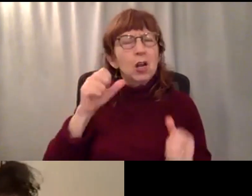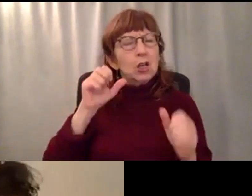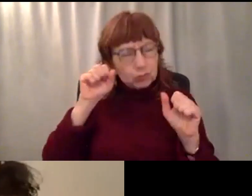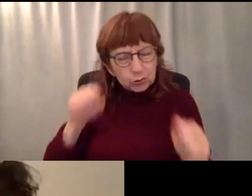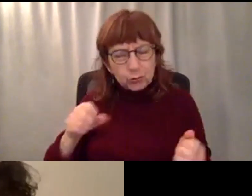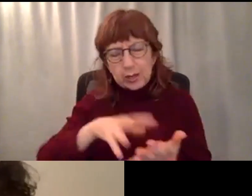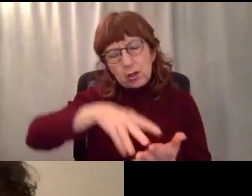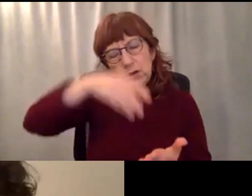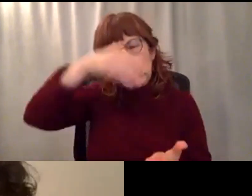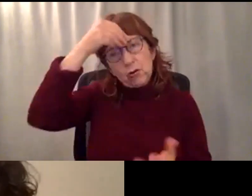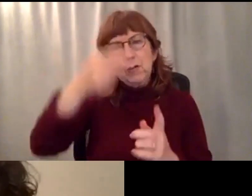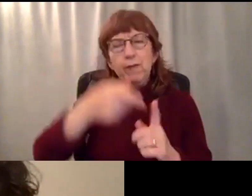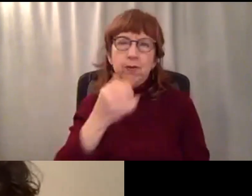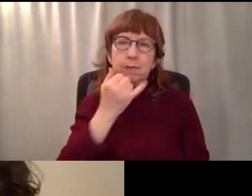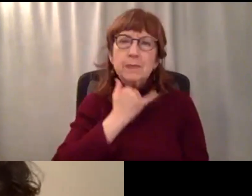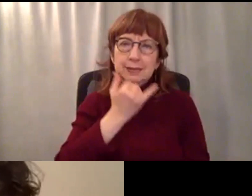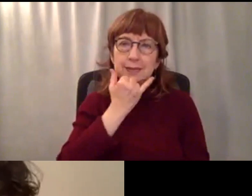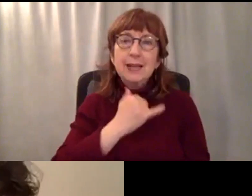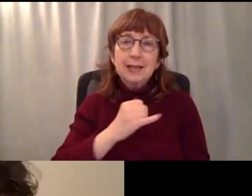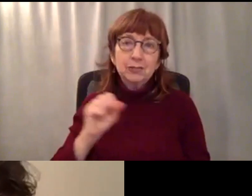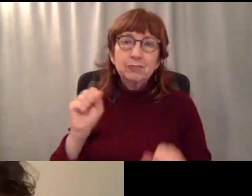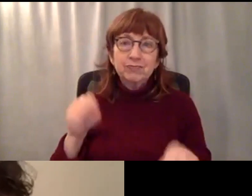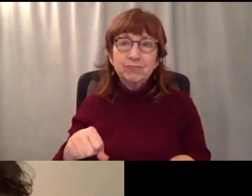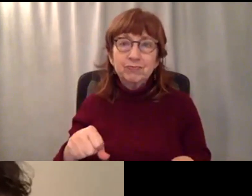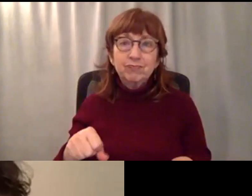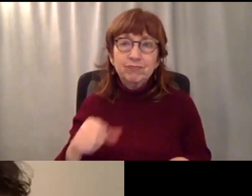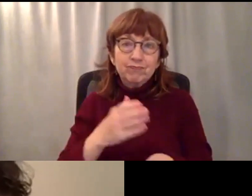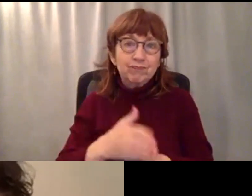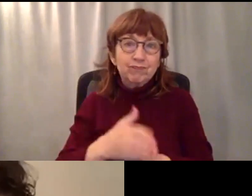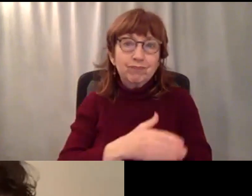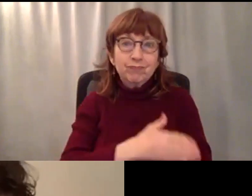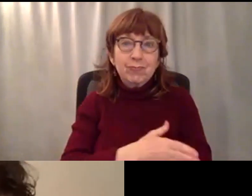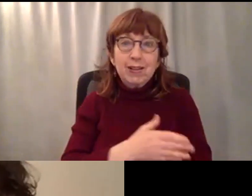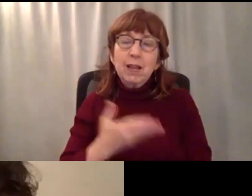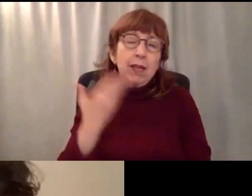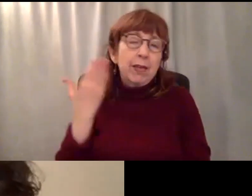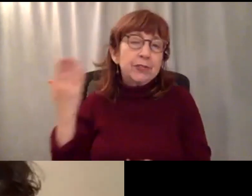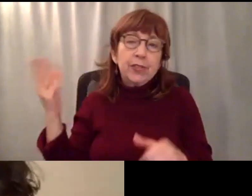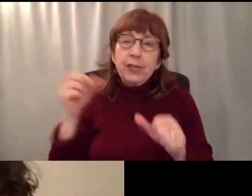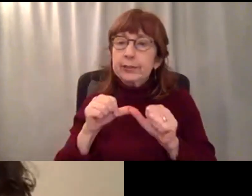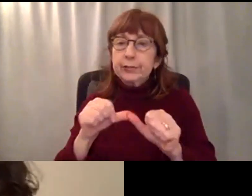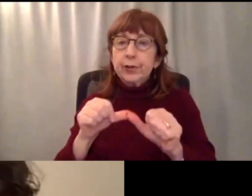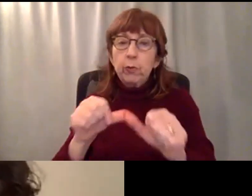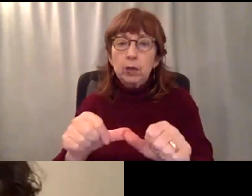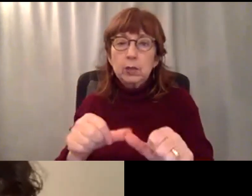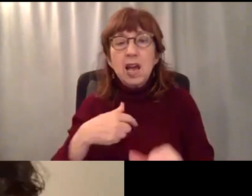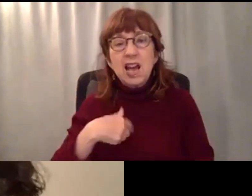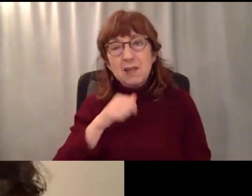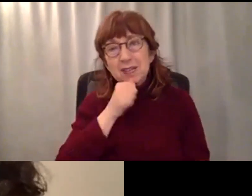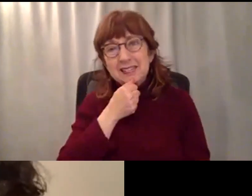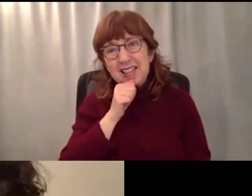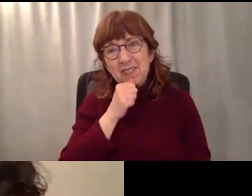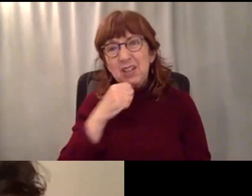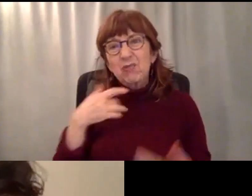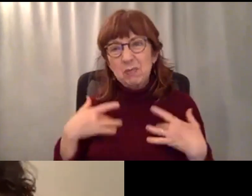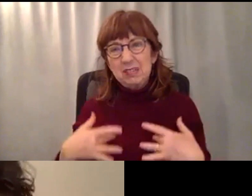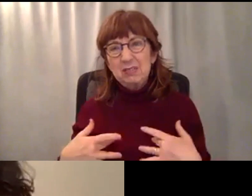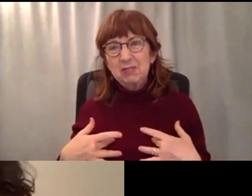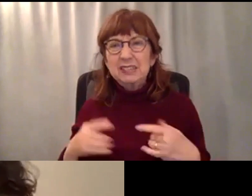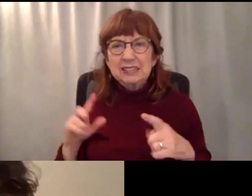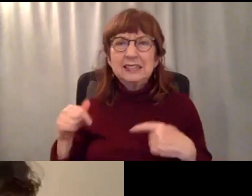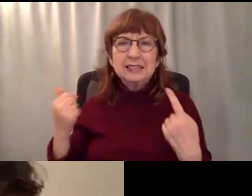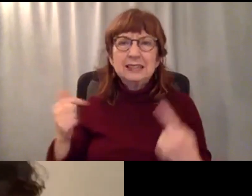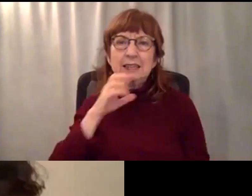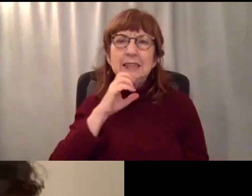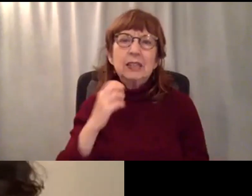mistakes. And, you know, things go on. I've been suffering from depression since I was 13 years